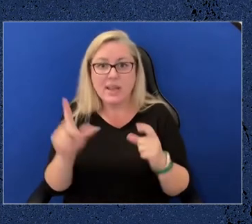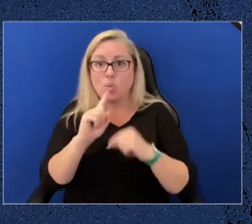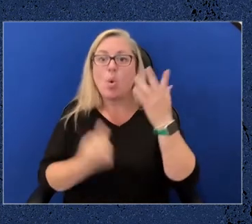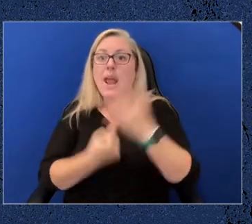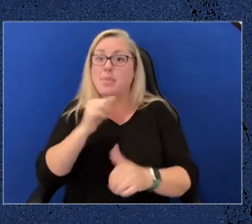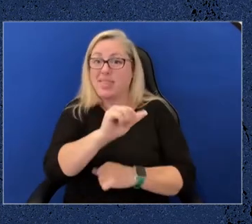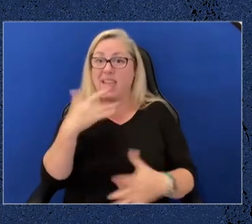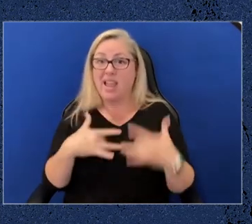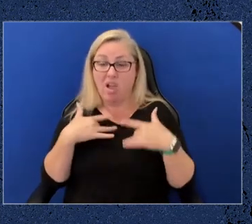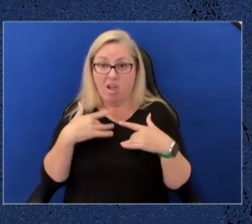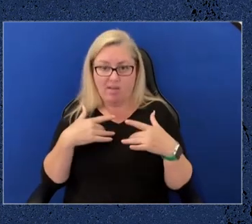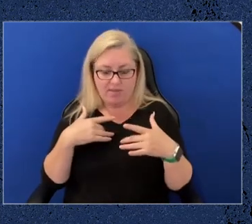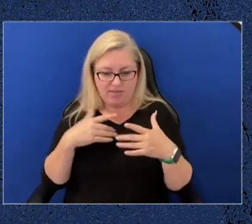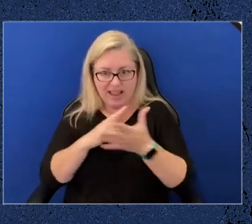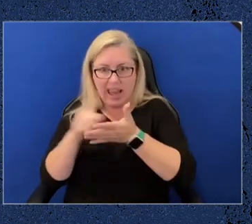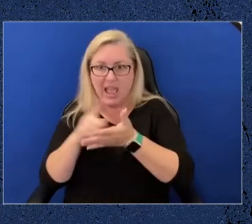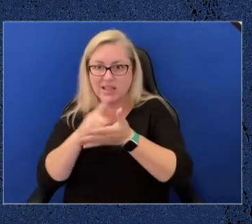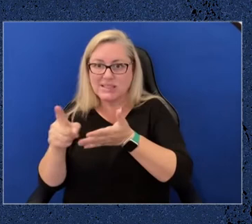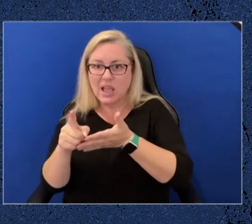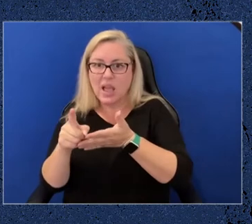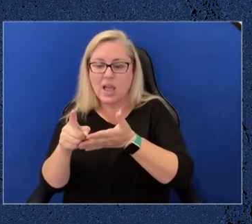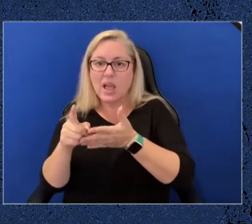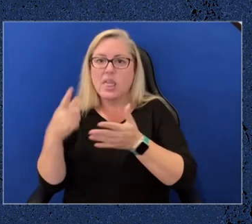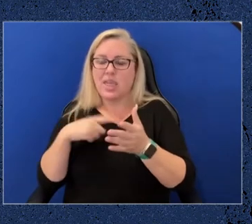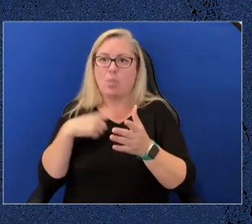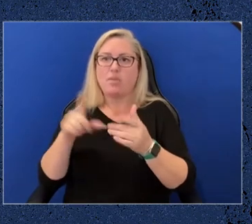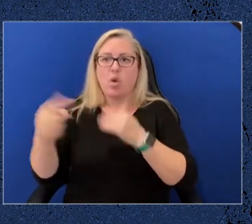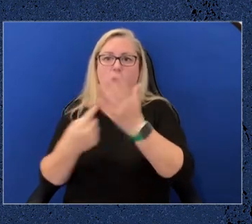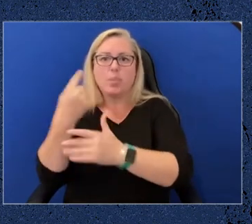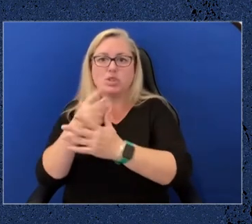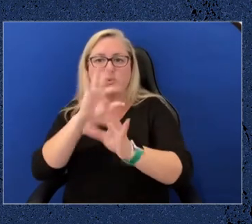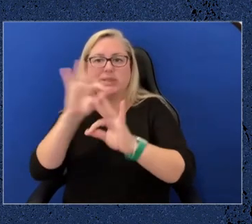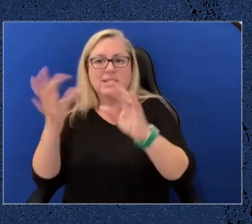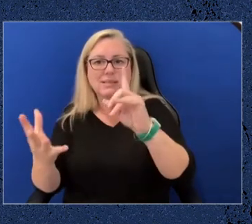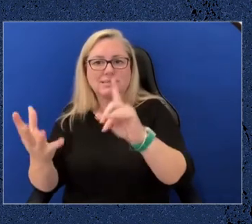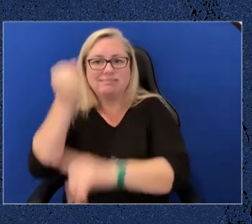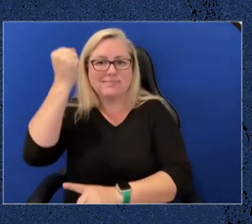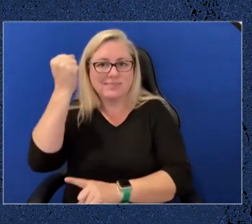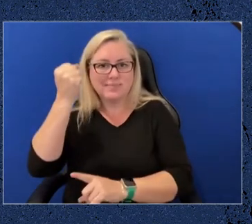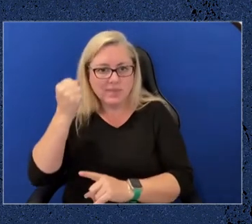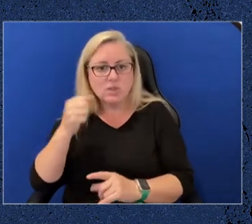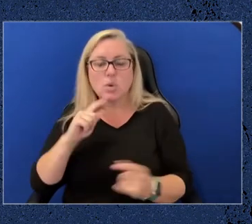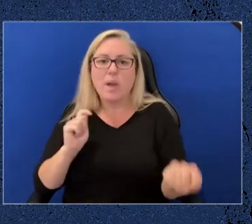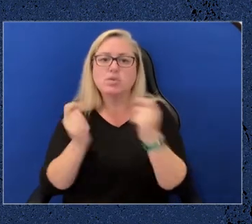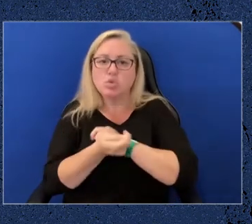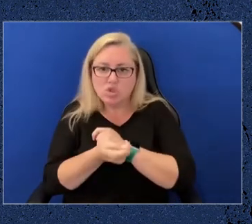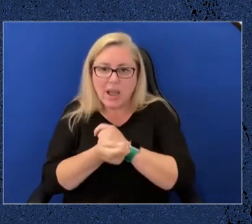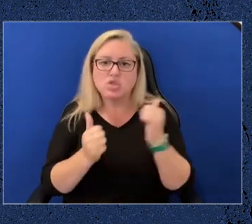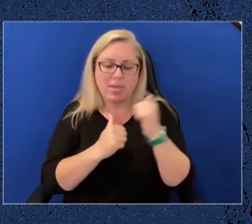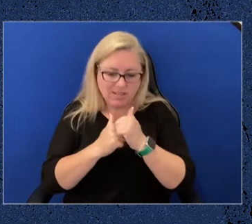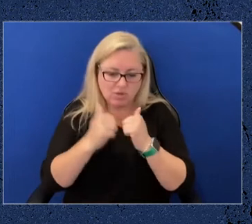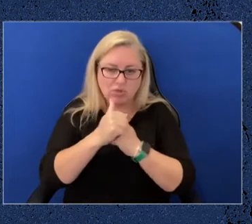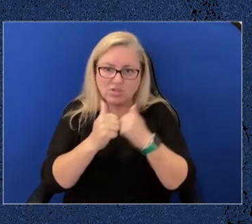them up in not realising that opportunity, you know. So it's really about changing the structures around them and trying to get in early, I